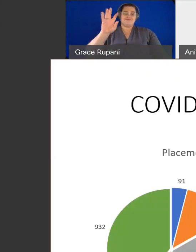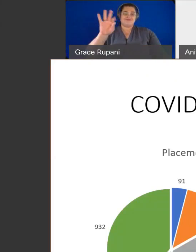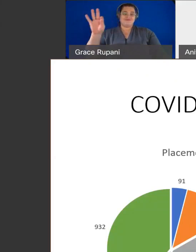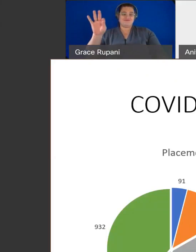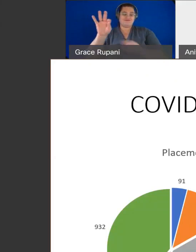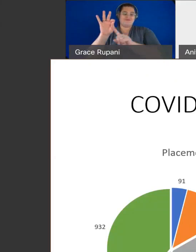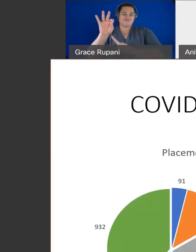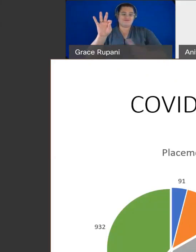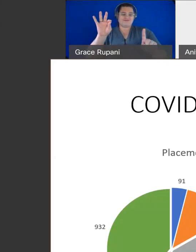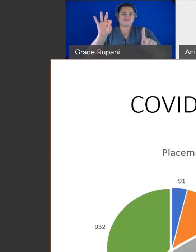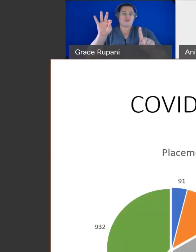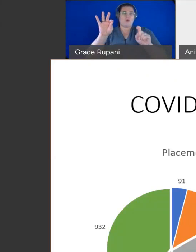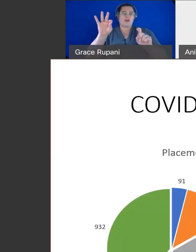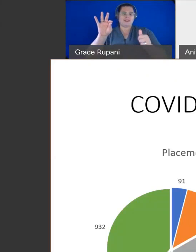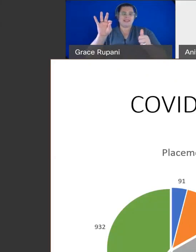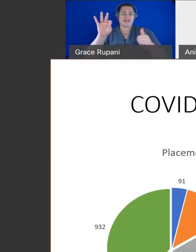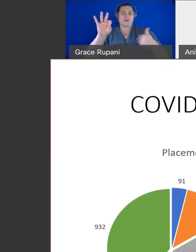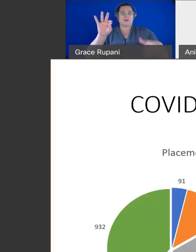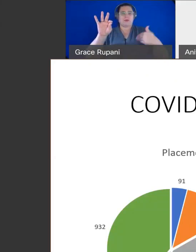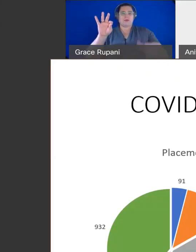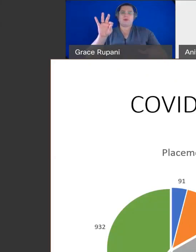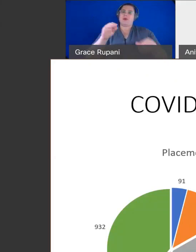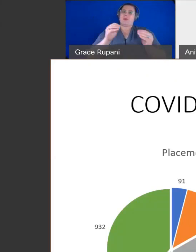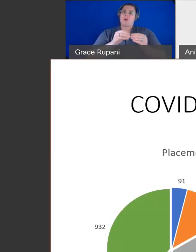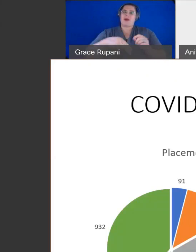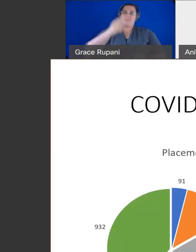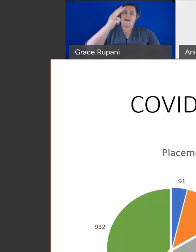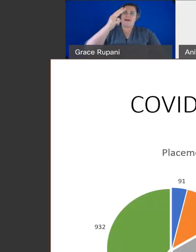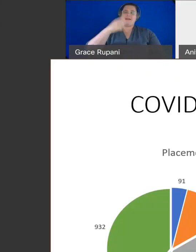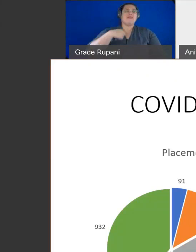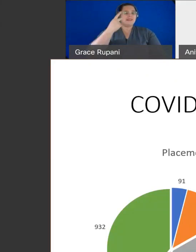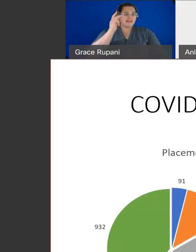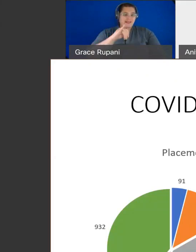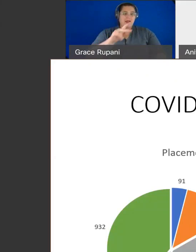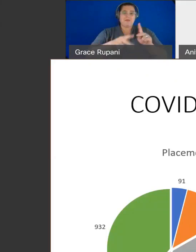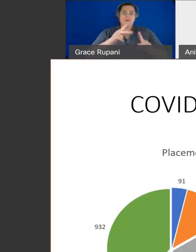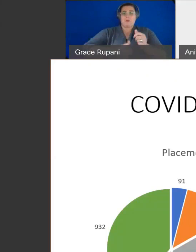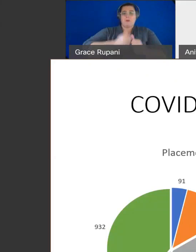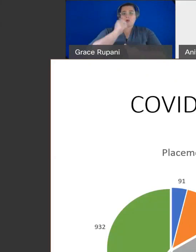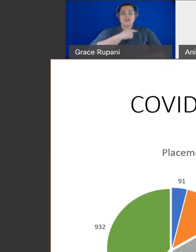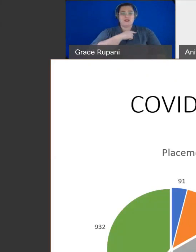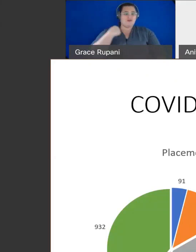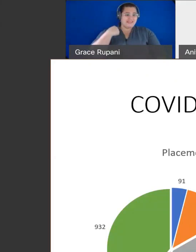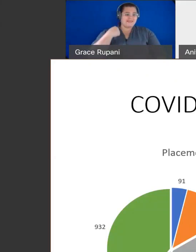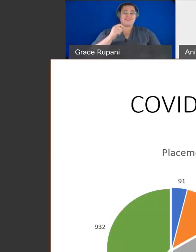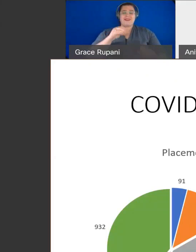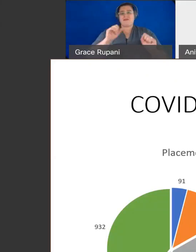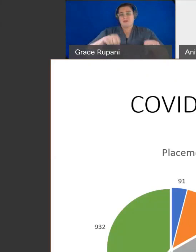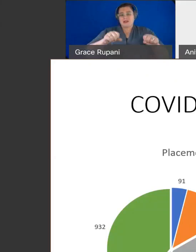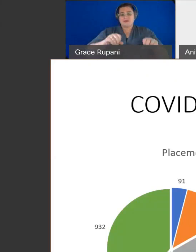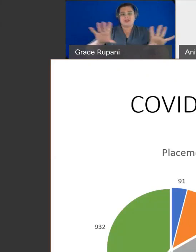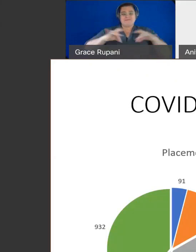So we can see that the folks who have been most at risk for contracting coronavirus have been the